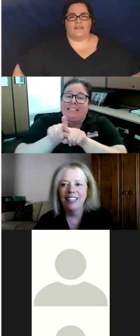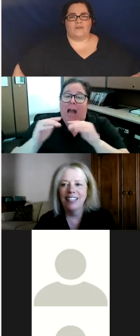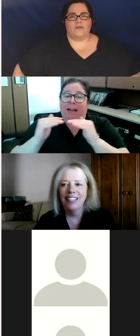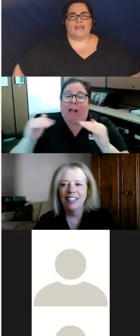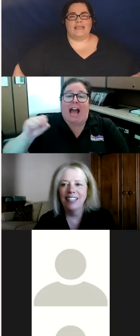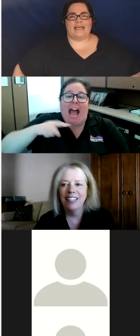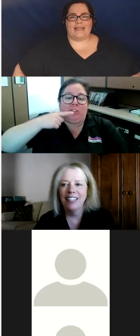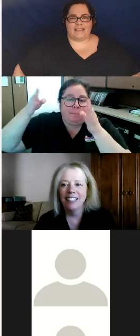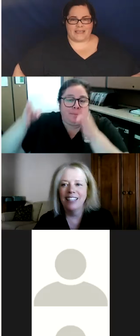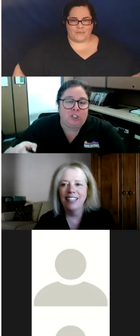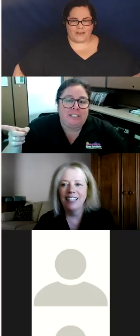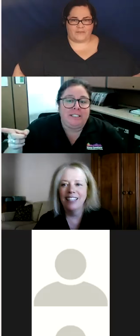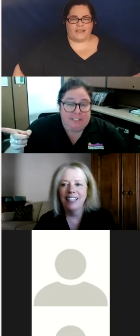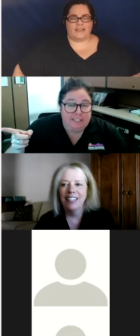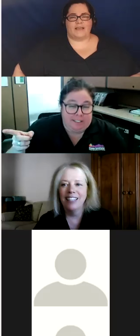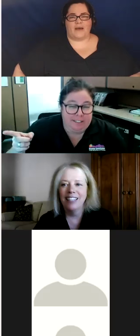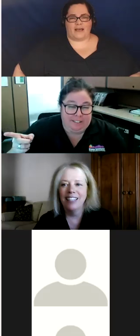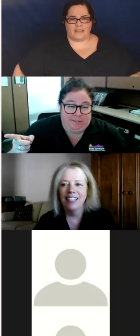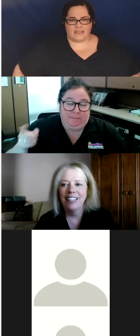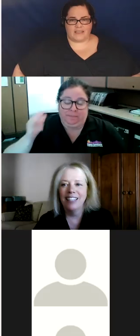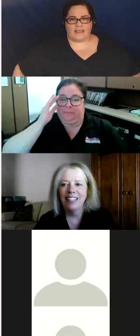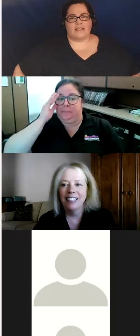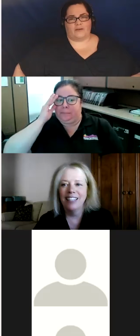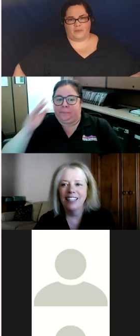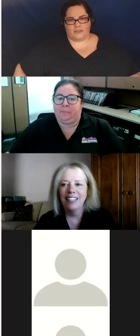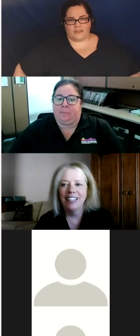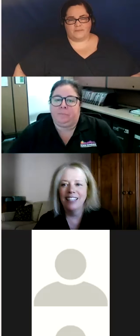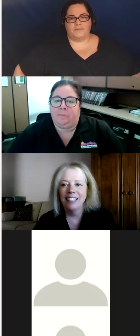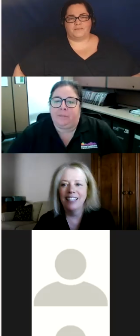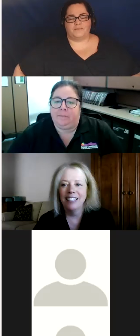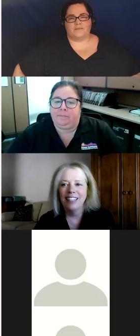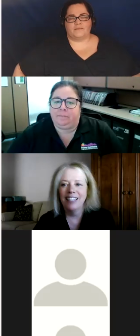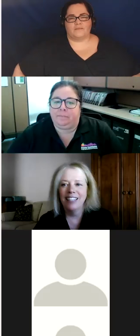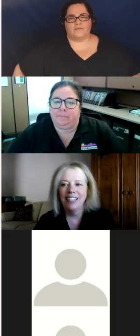have so that we can gain the same benefit and the same access as a hearing person.